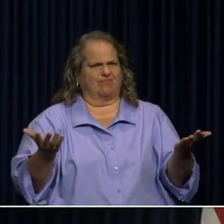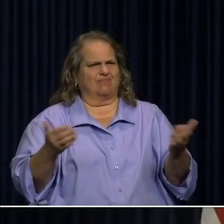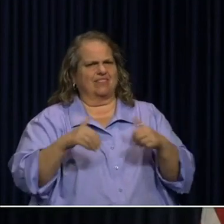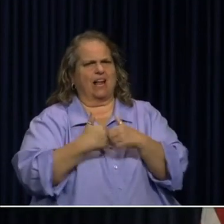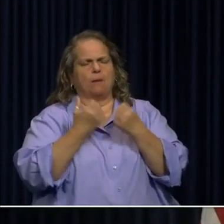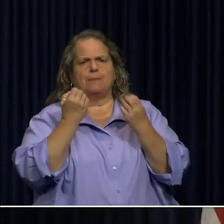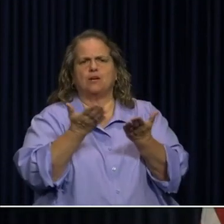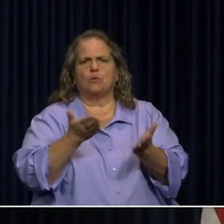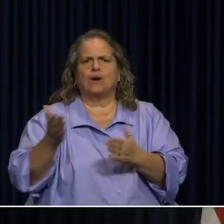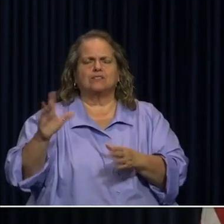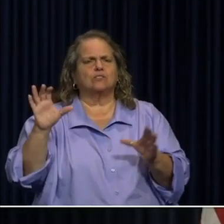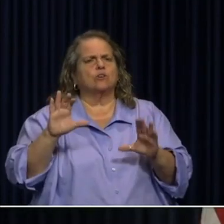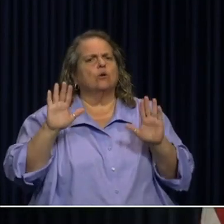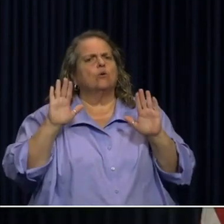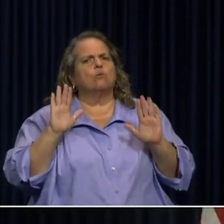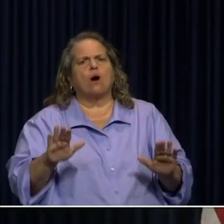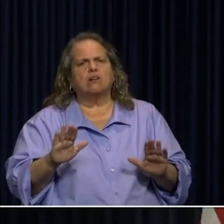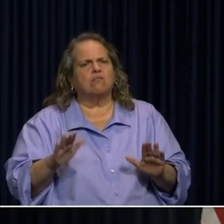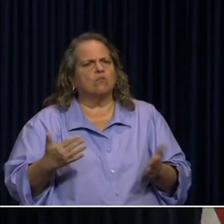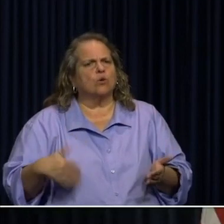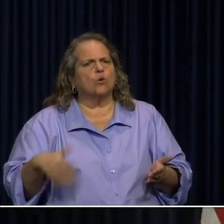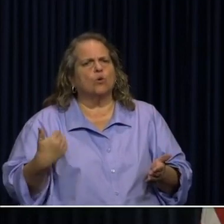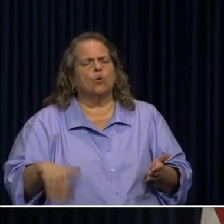our medical students volunteering